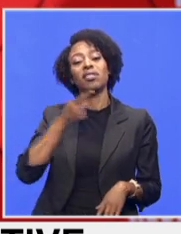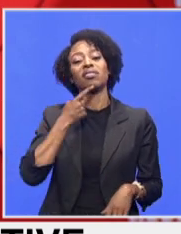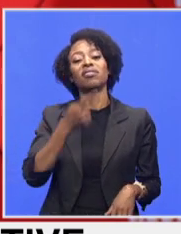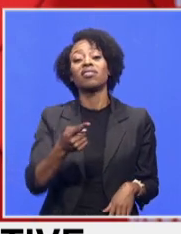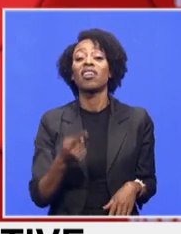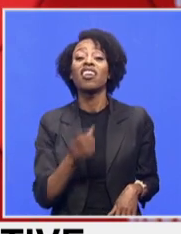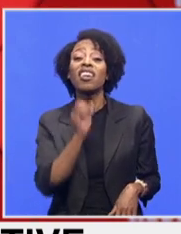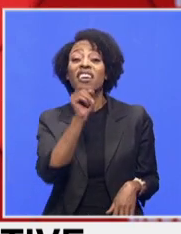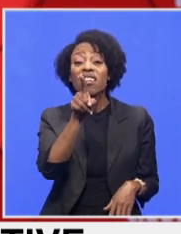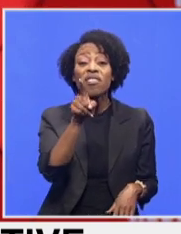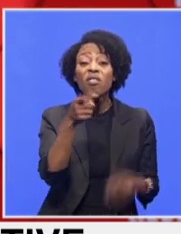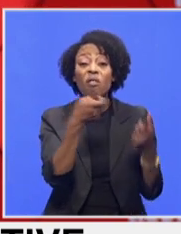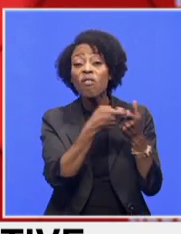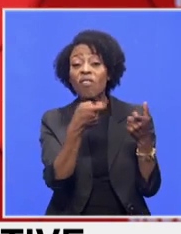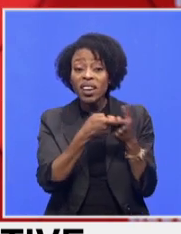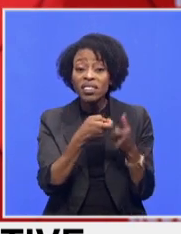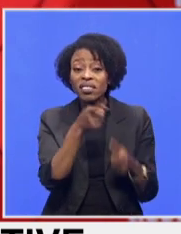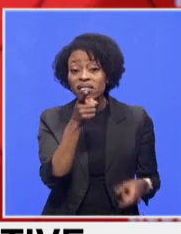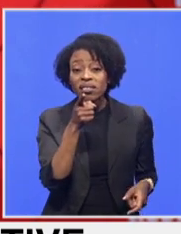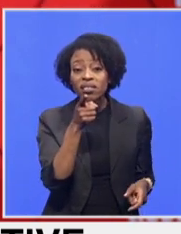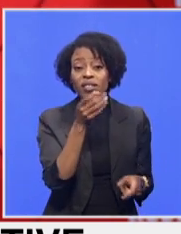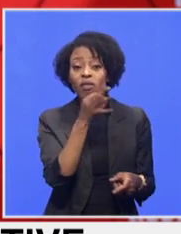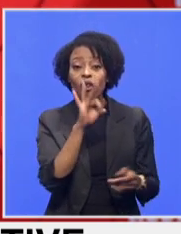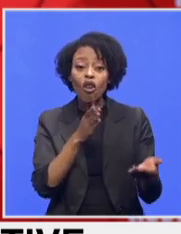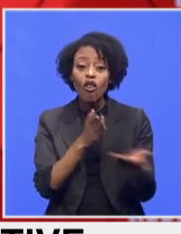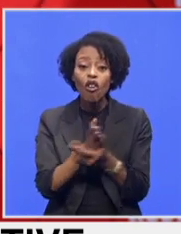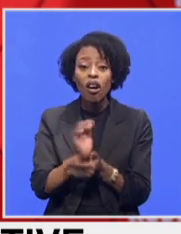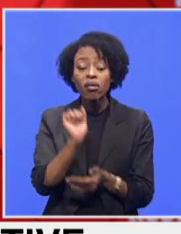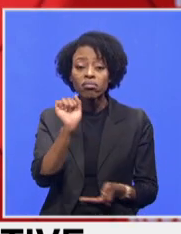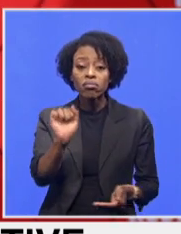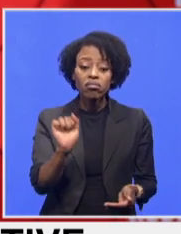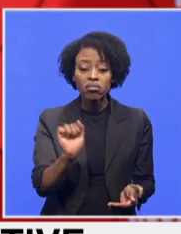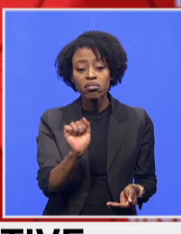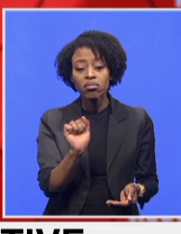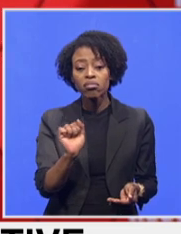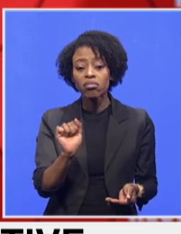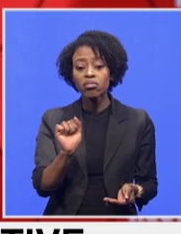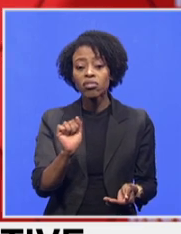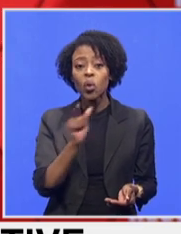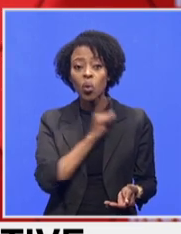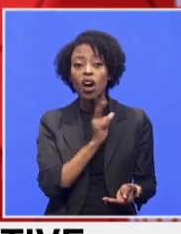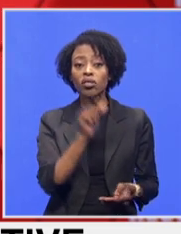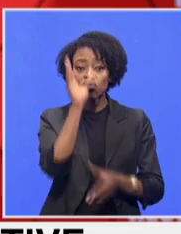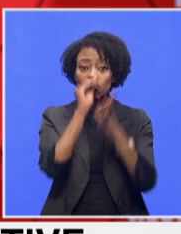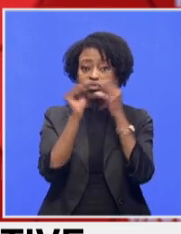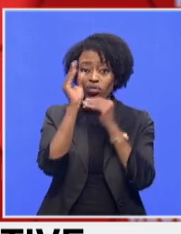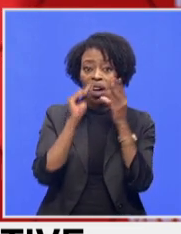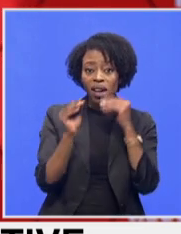you dare fight for this right to education,